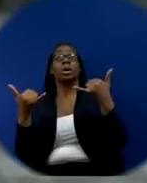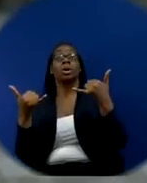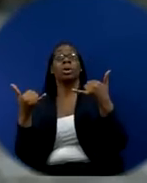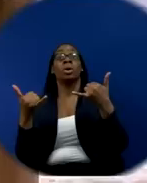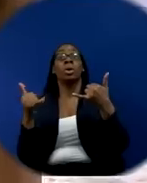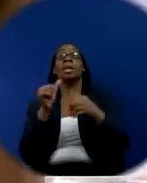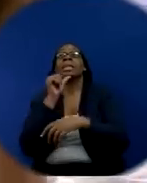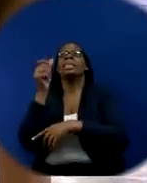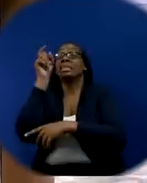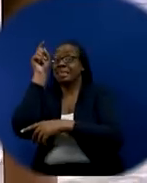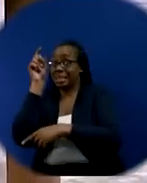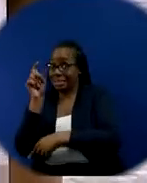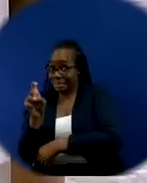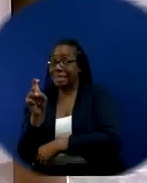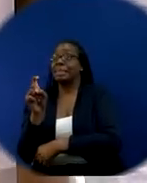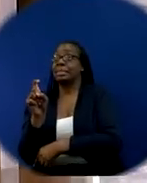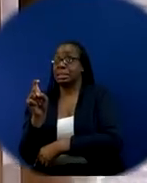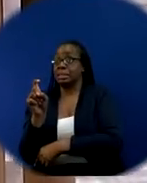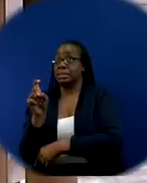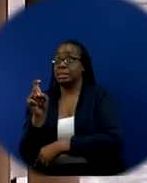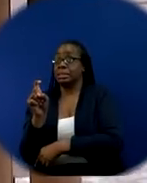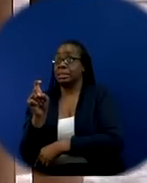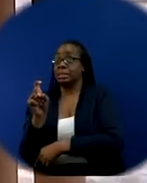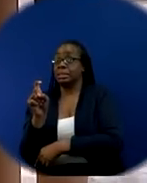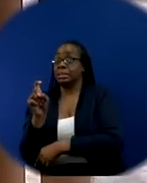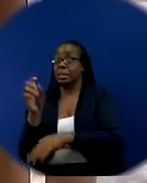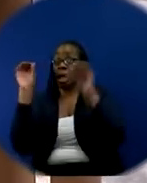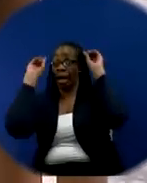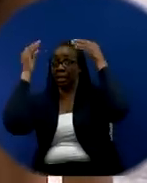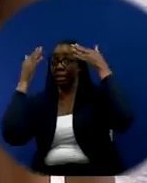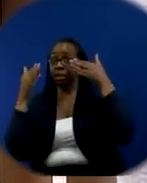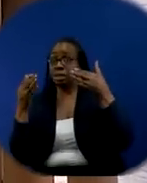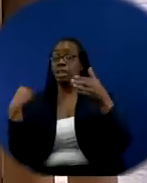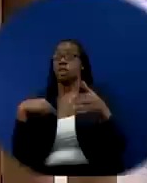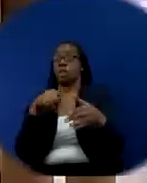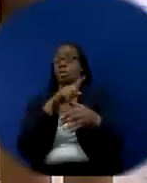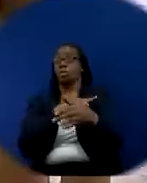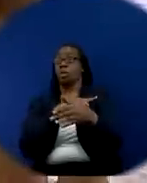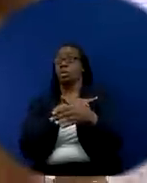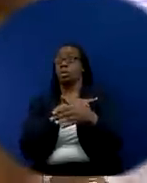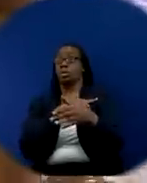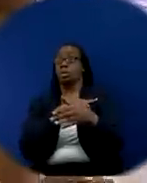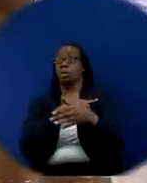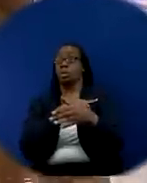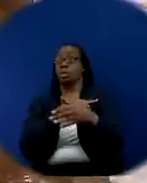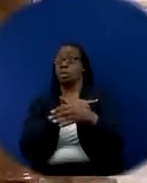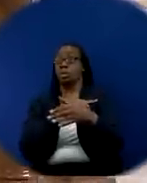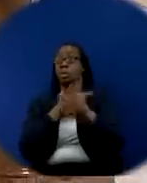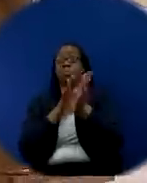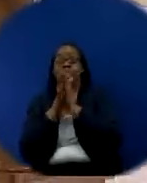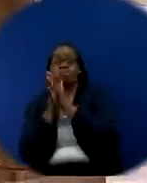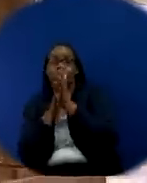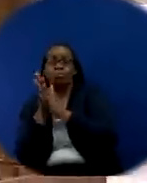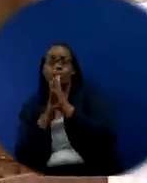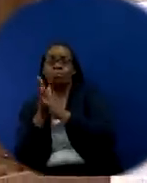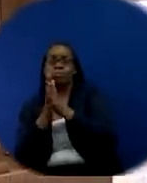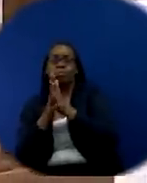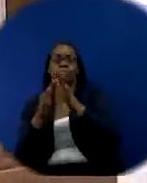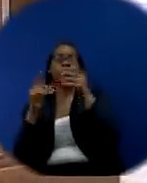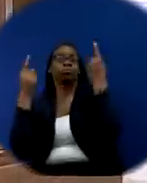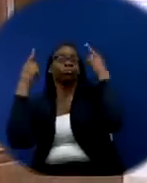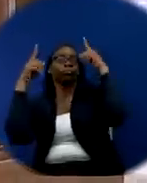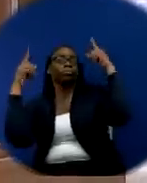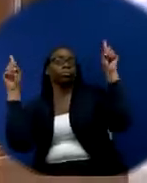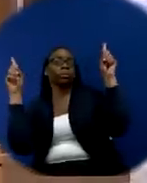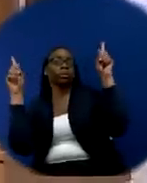a necessary lesson for those of us with upward mobility ambitions. This is a necessary